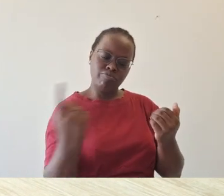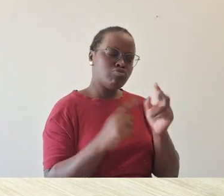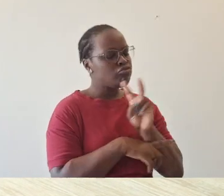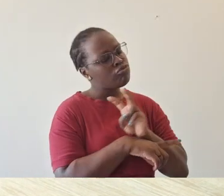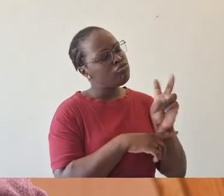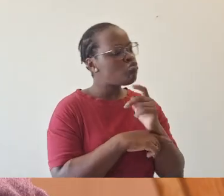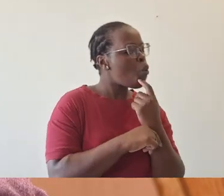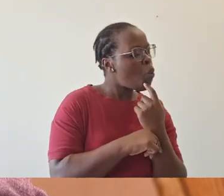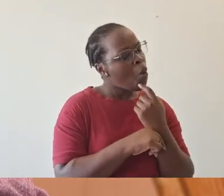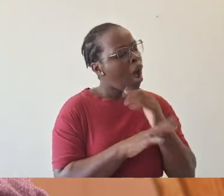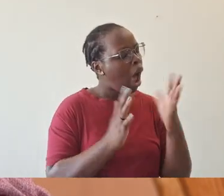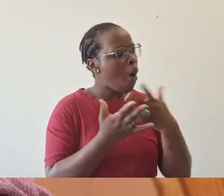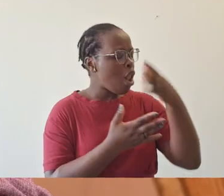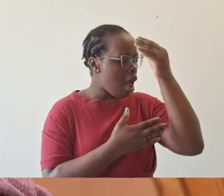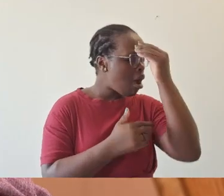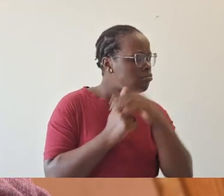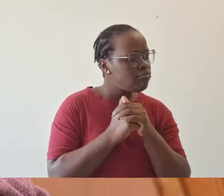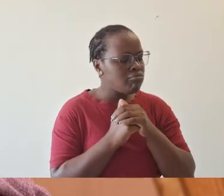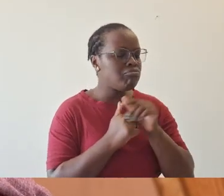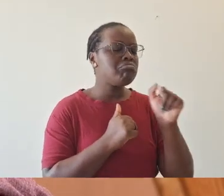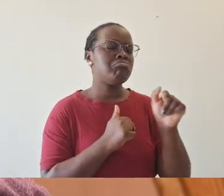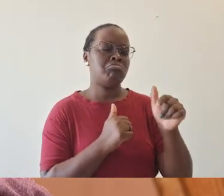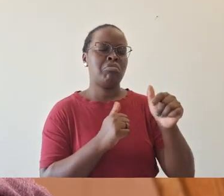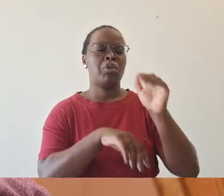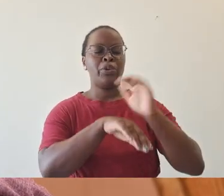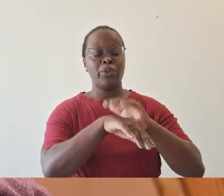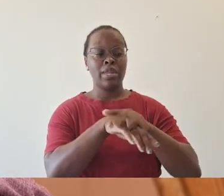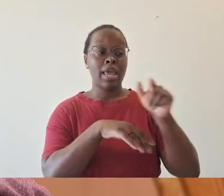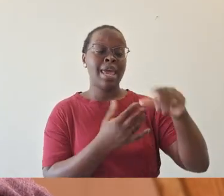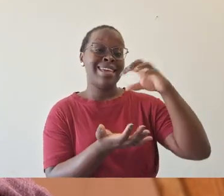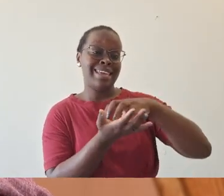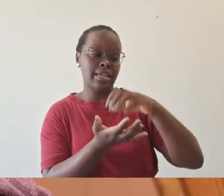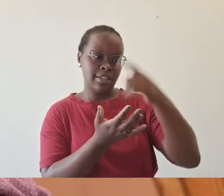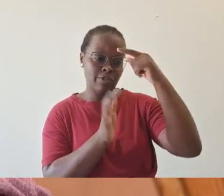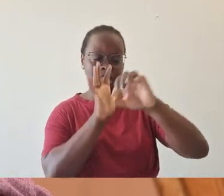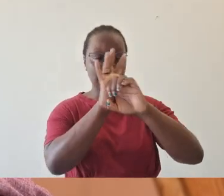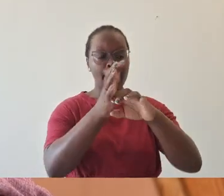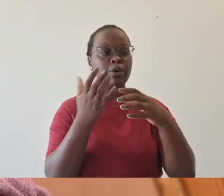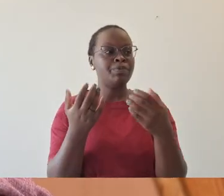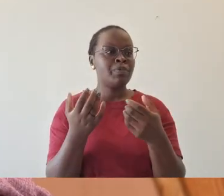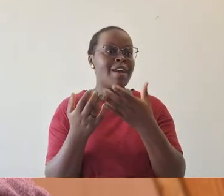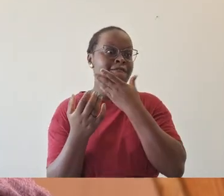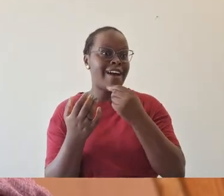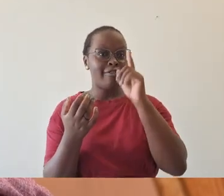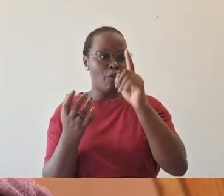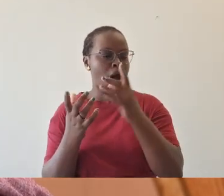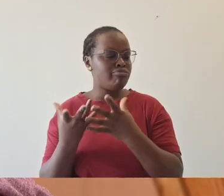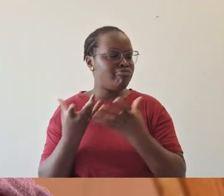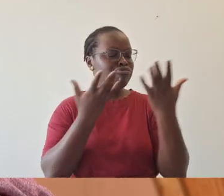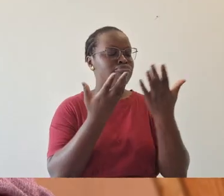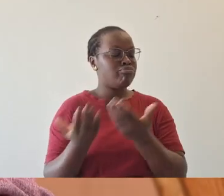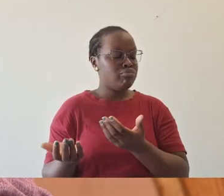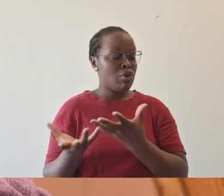find food ready. It's come to the kitchen, let's do it together. It was a case of a father going herding with their children. And